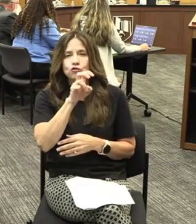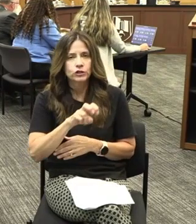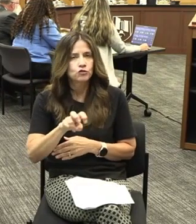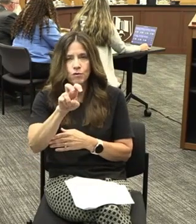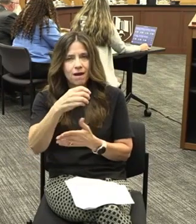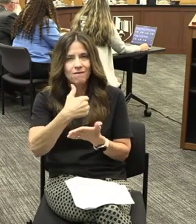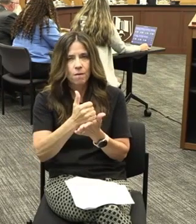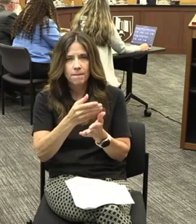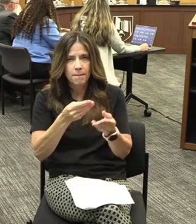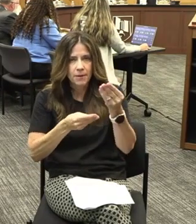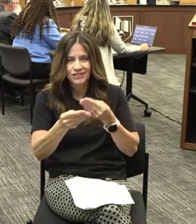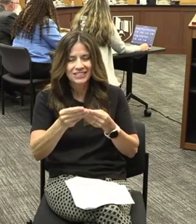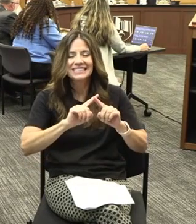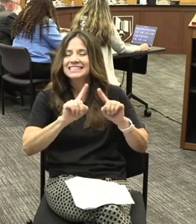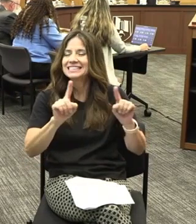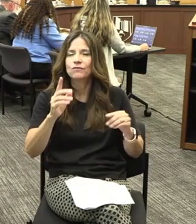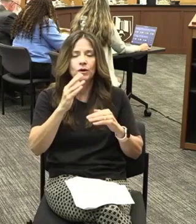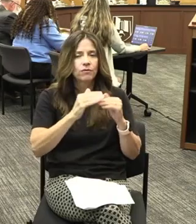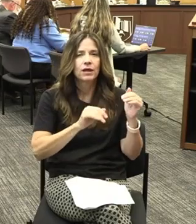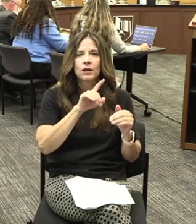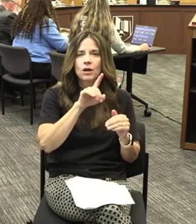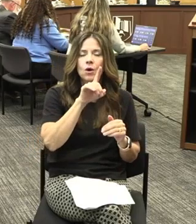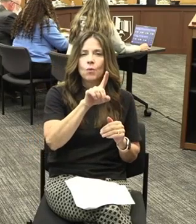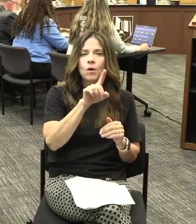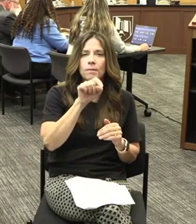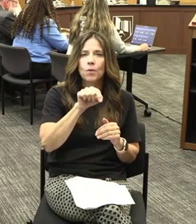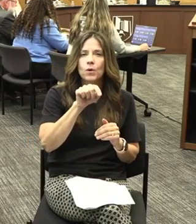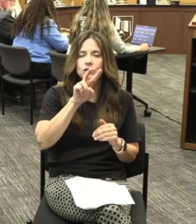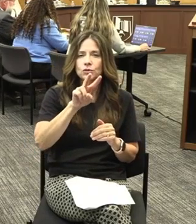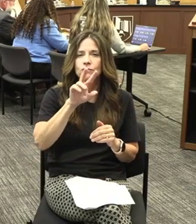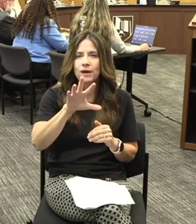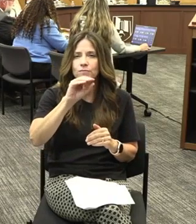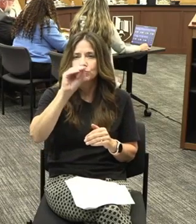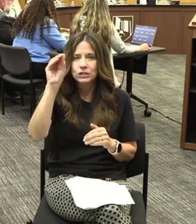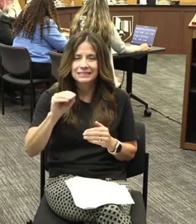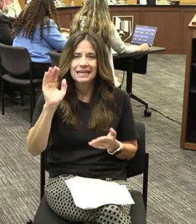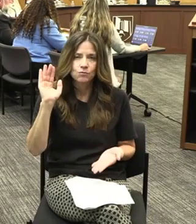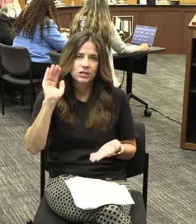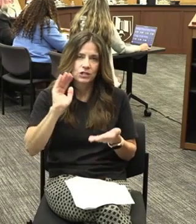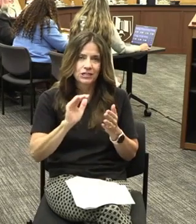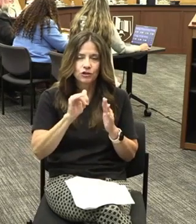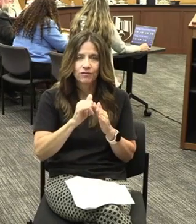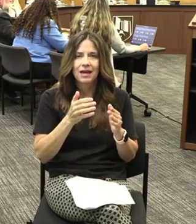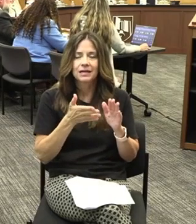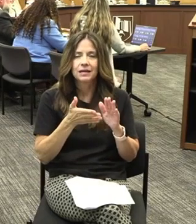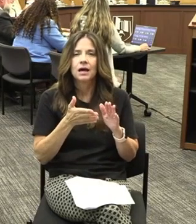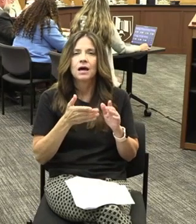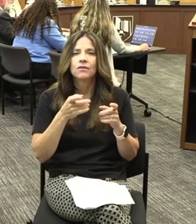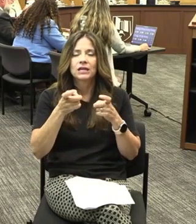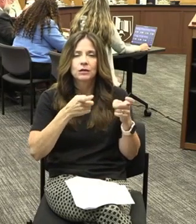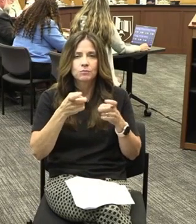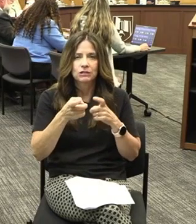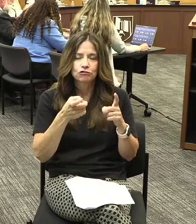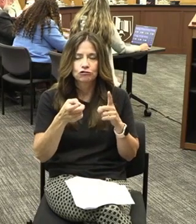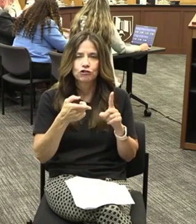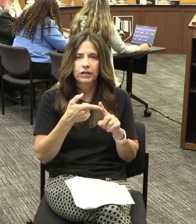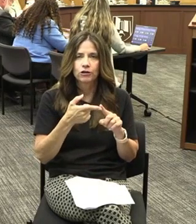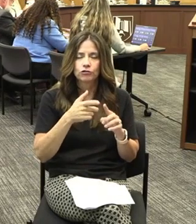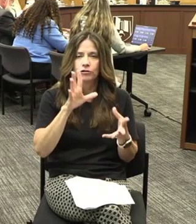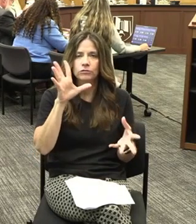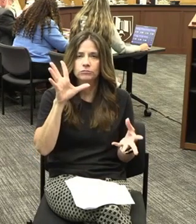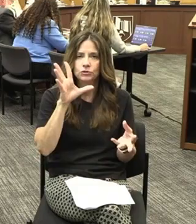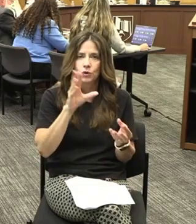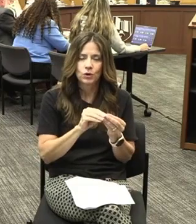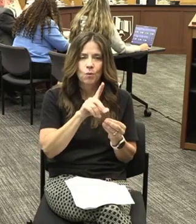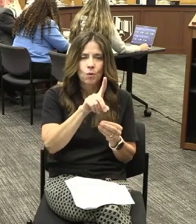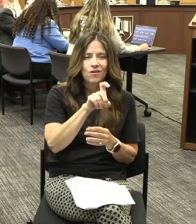than the 1.225% reduction that the administration identified, totaling 148,000. I believe